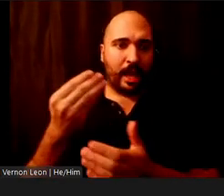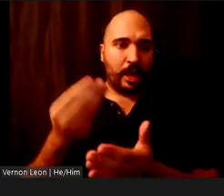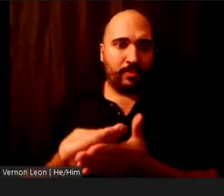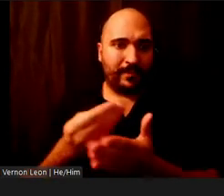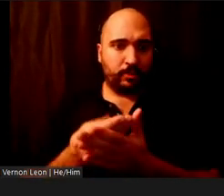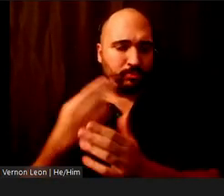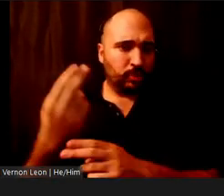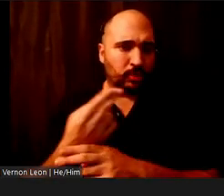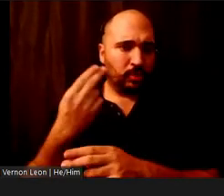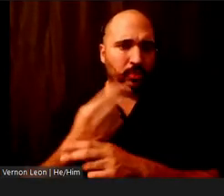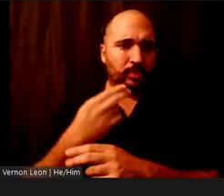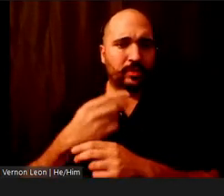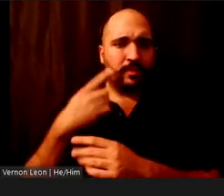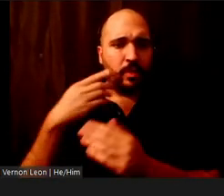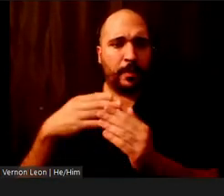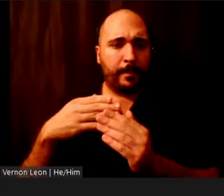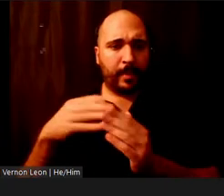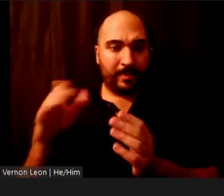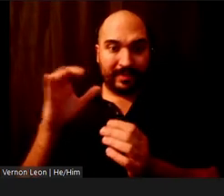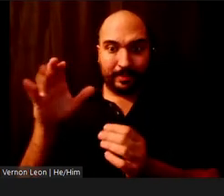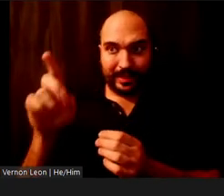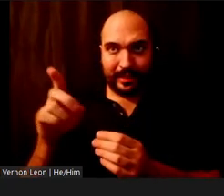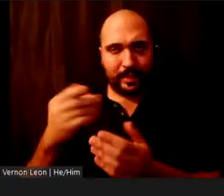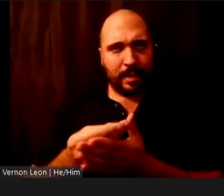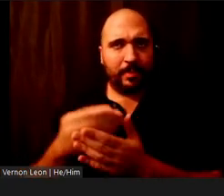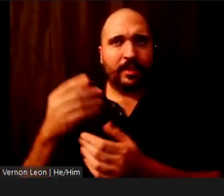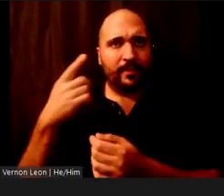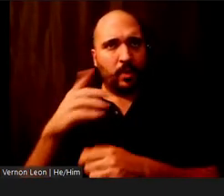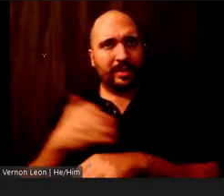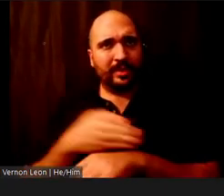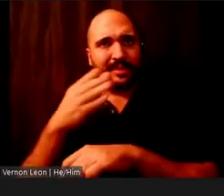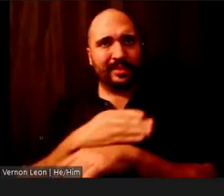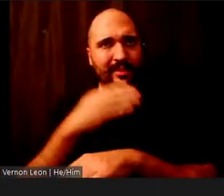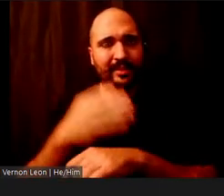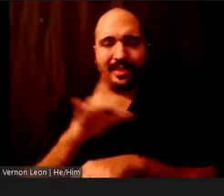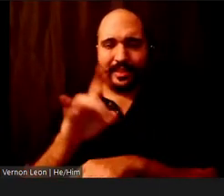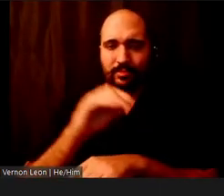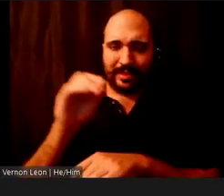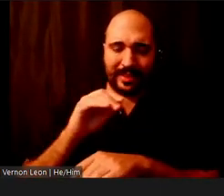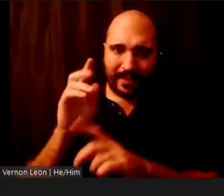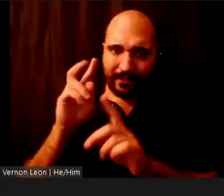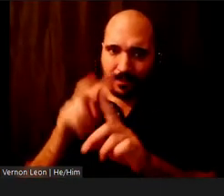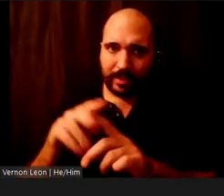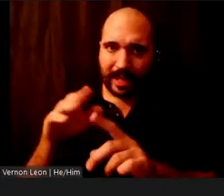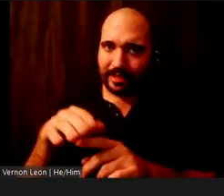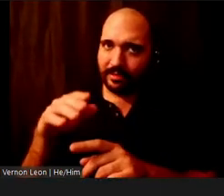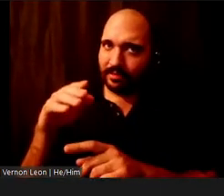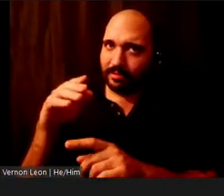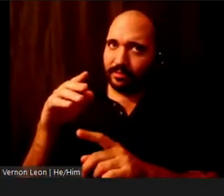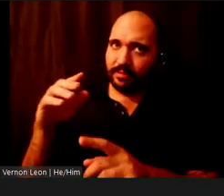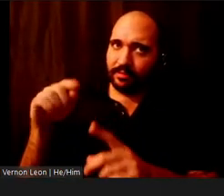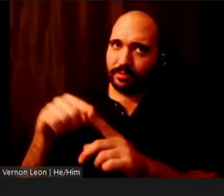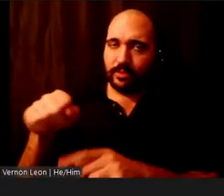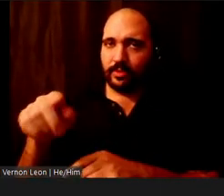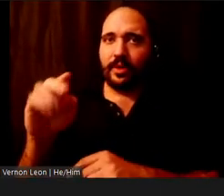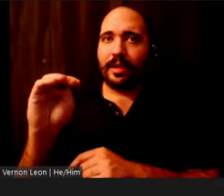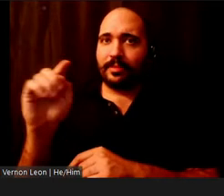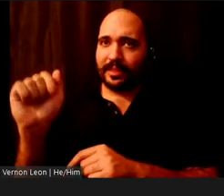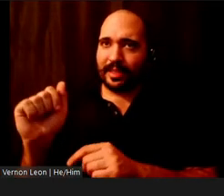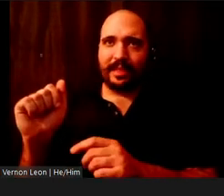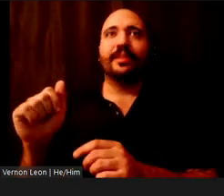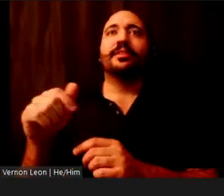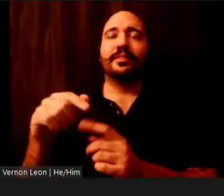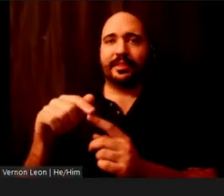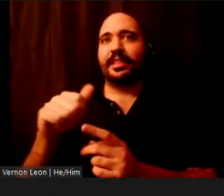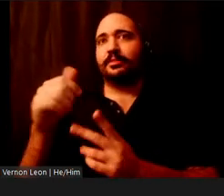used for public transportation capital projects, with 80% devoted to New York City transit, 10% to the Long Island Railroad, and 10% to